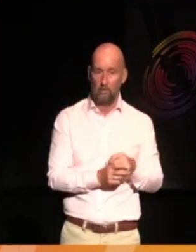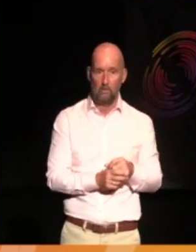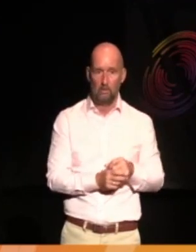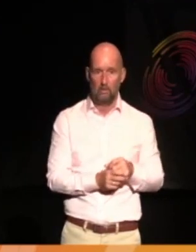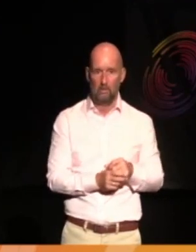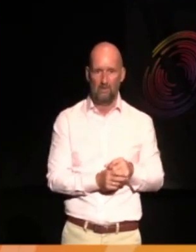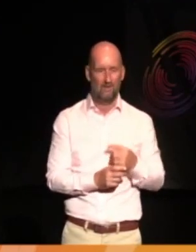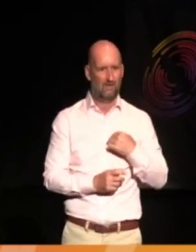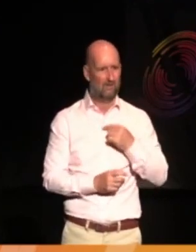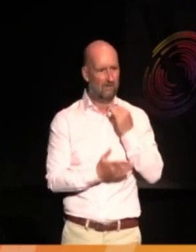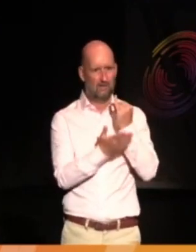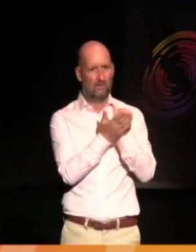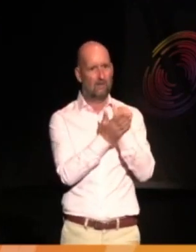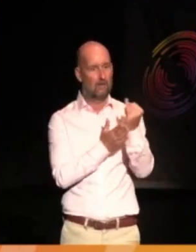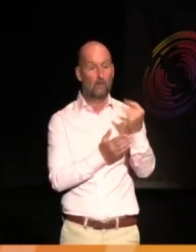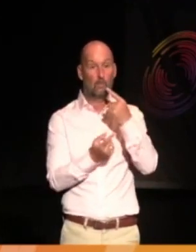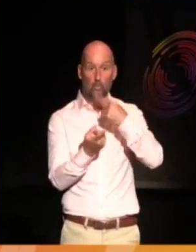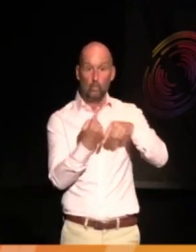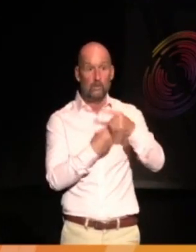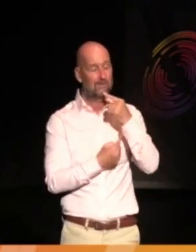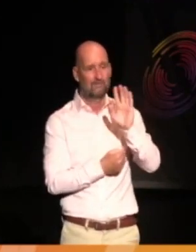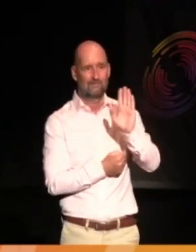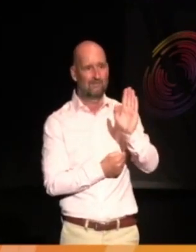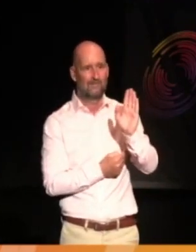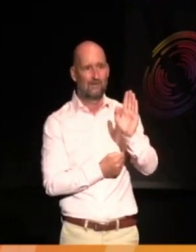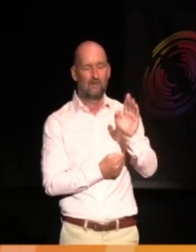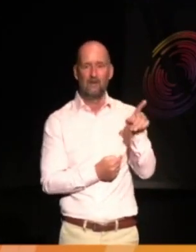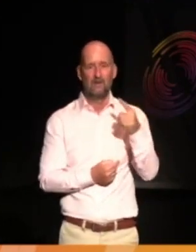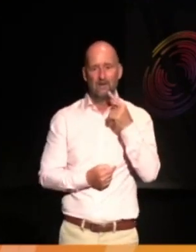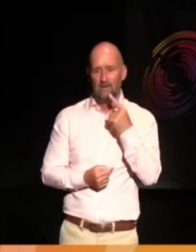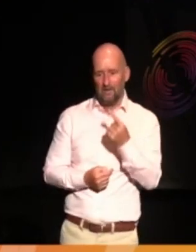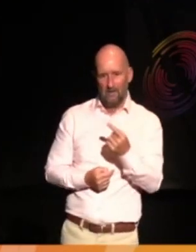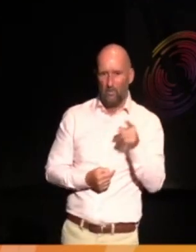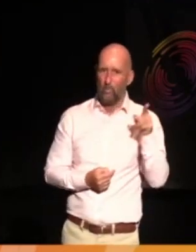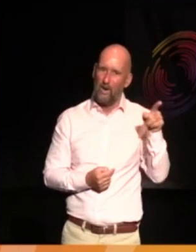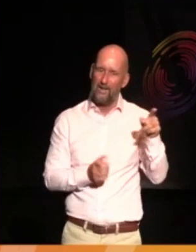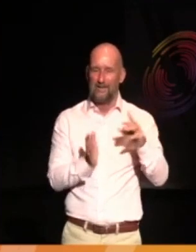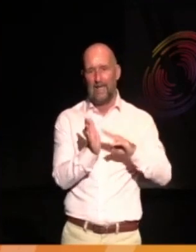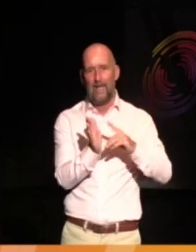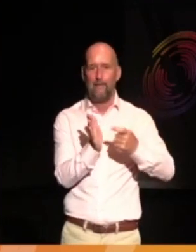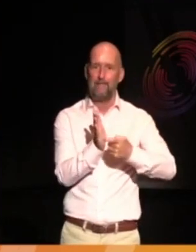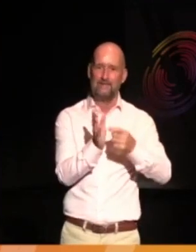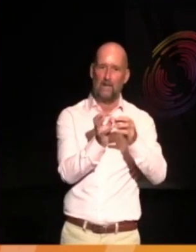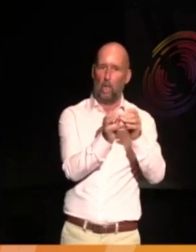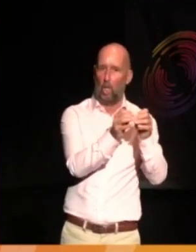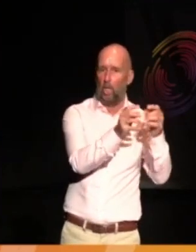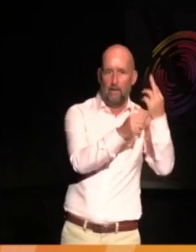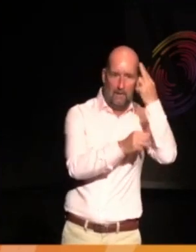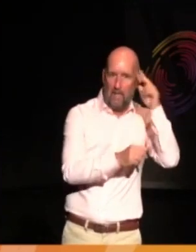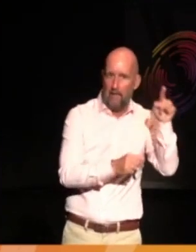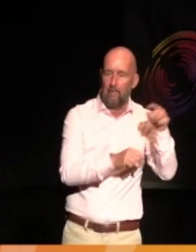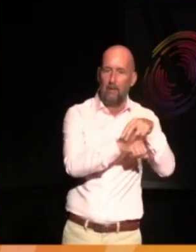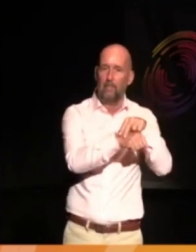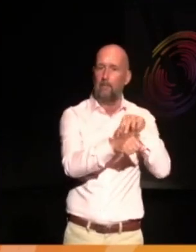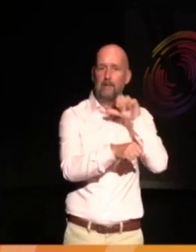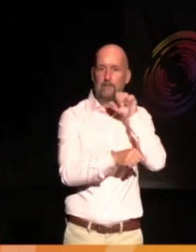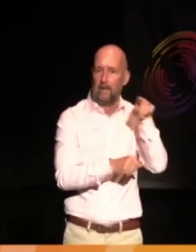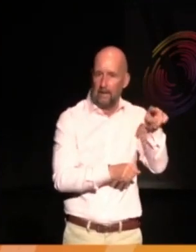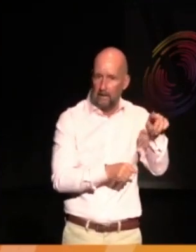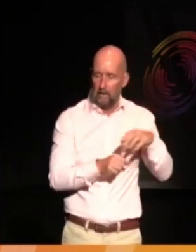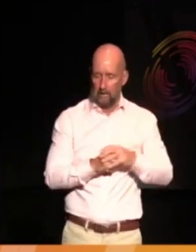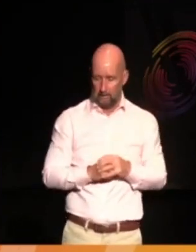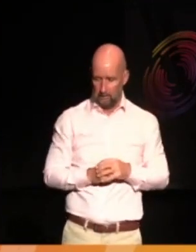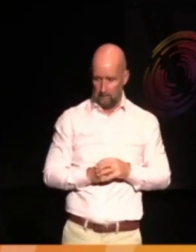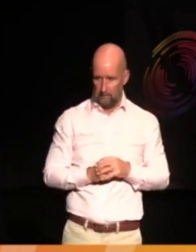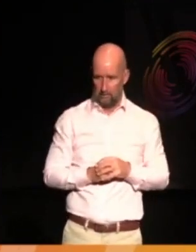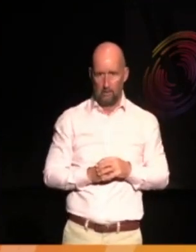good with that, which we did, they said, well, it's only Mr., I think his name was Gutierrez or something, it was a Latino guy.